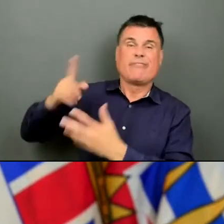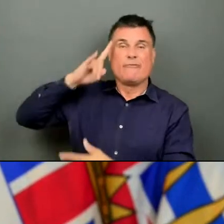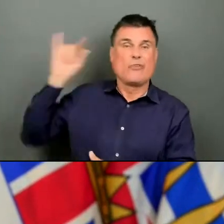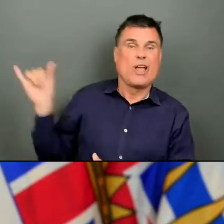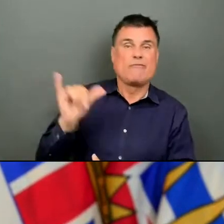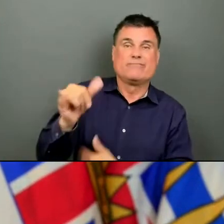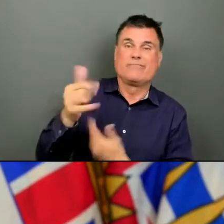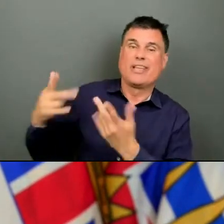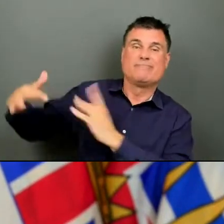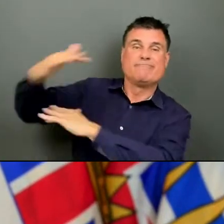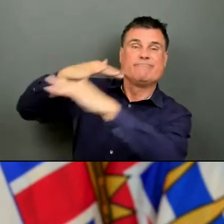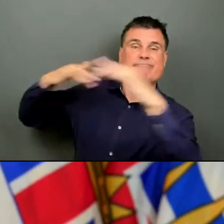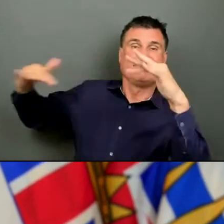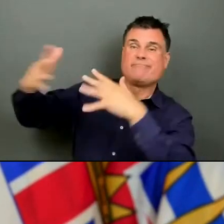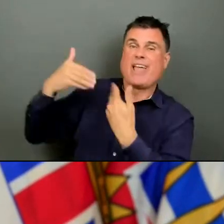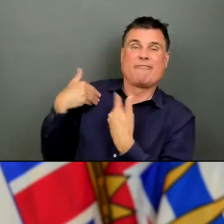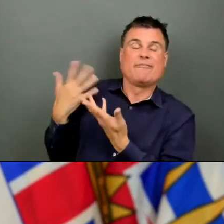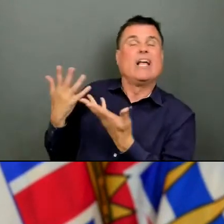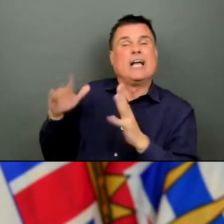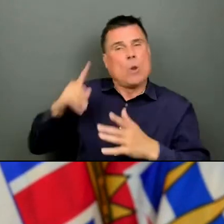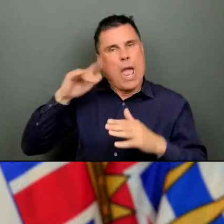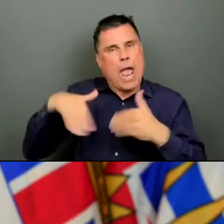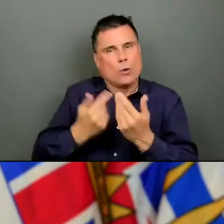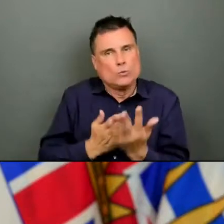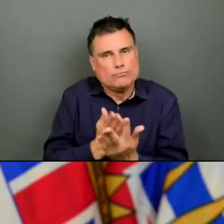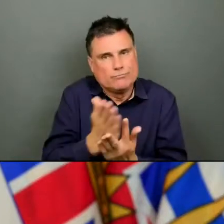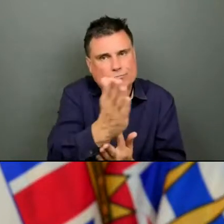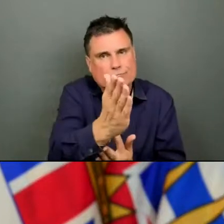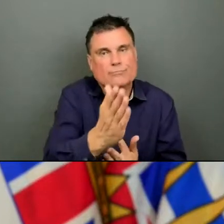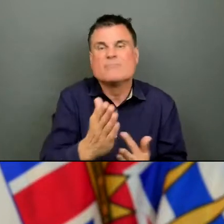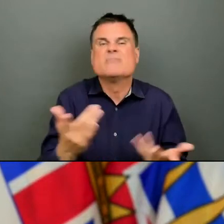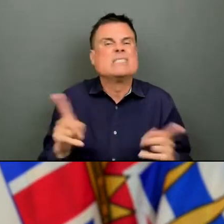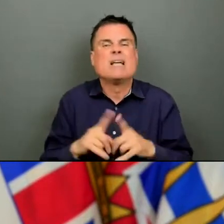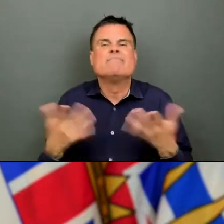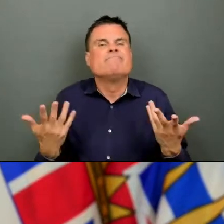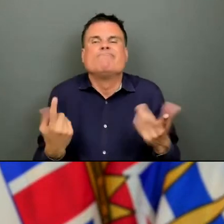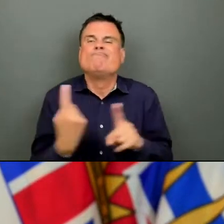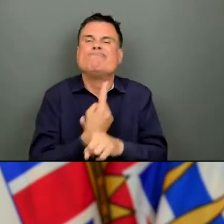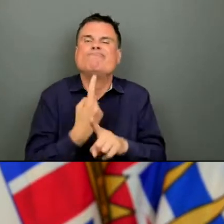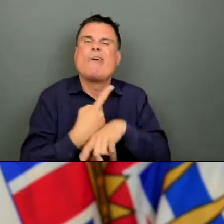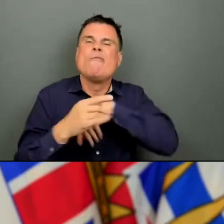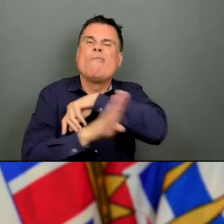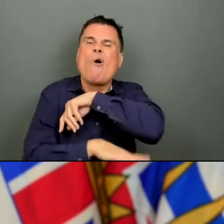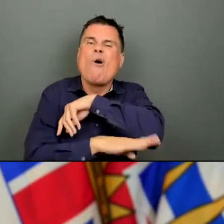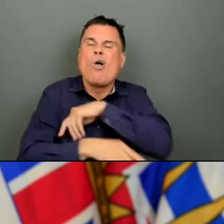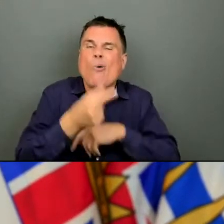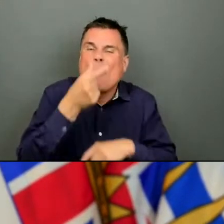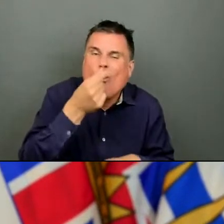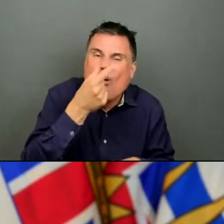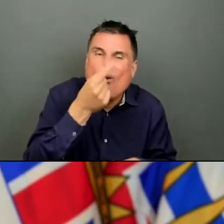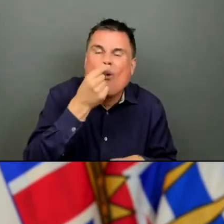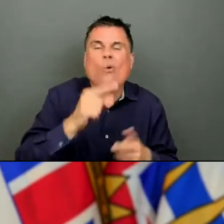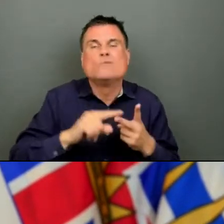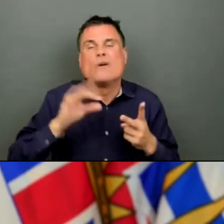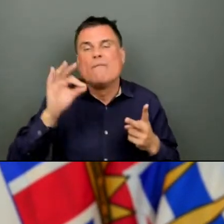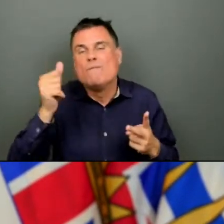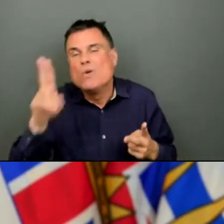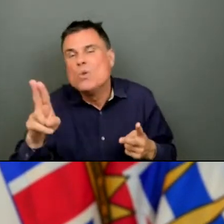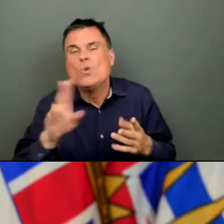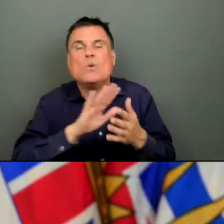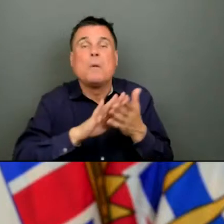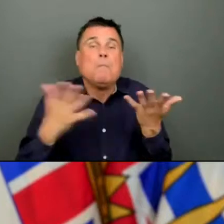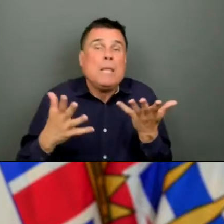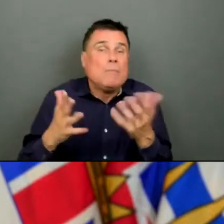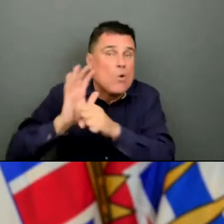virus as we go into our normal respiratory season next fall. So what does that mean in terms of surveillance